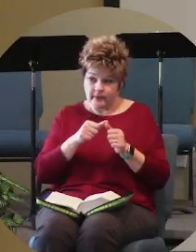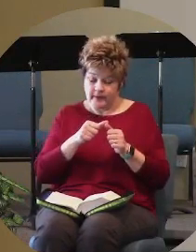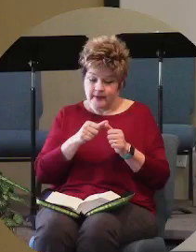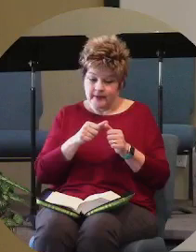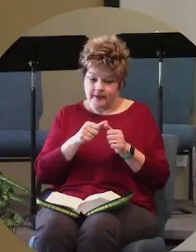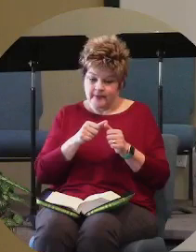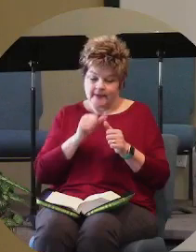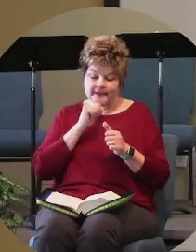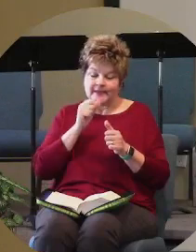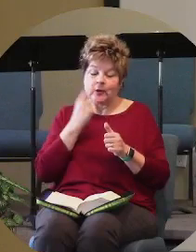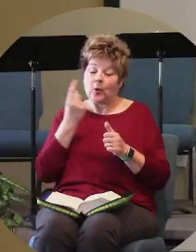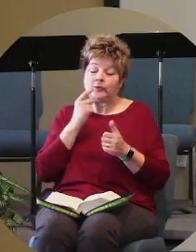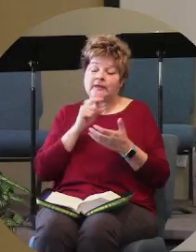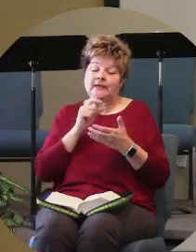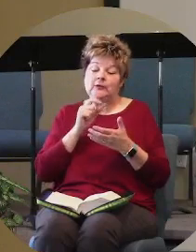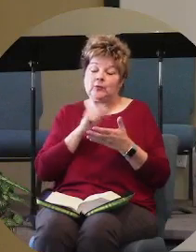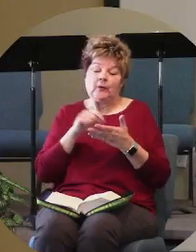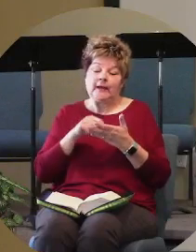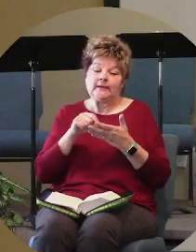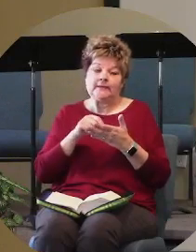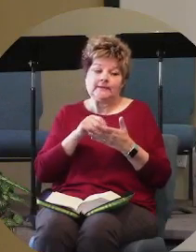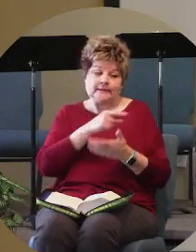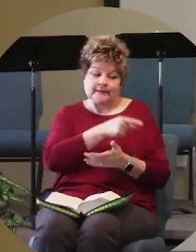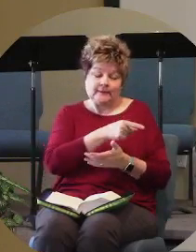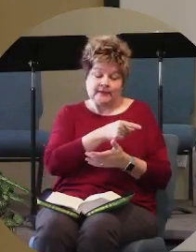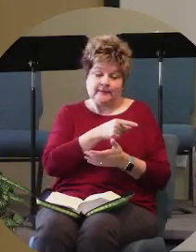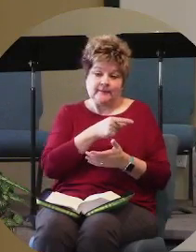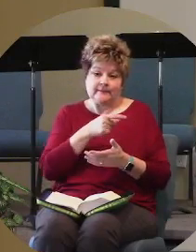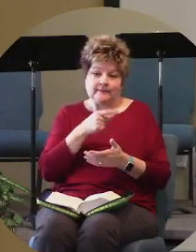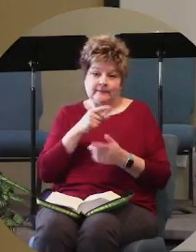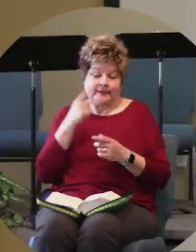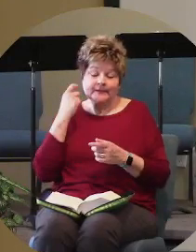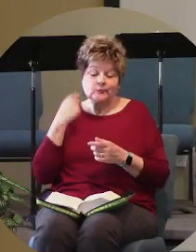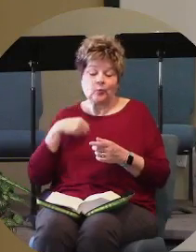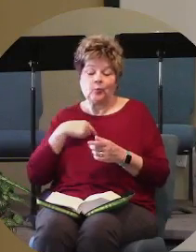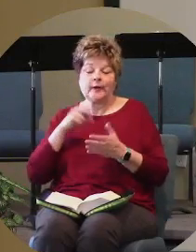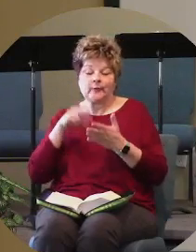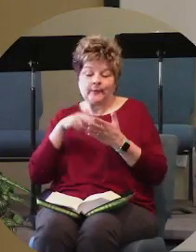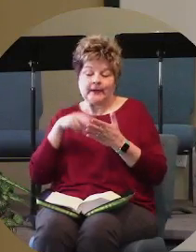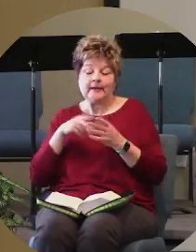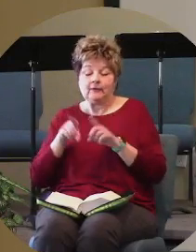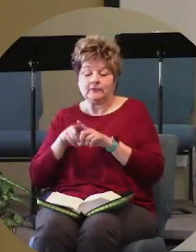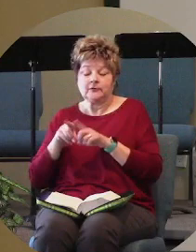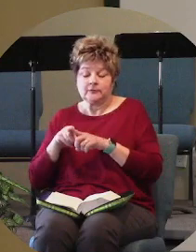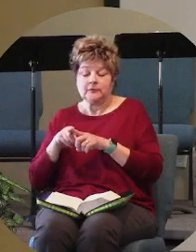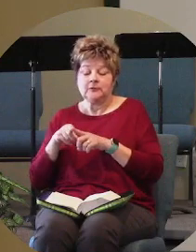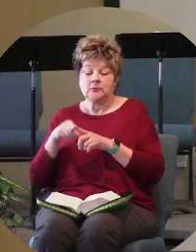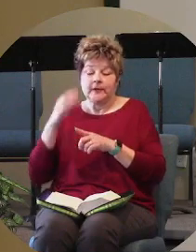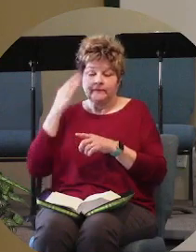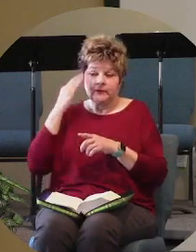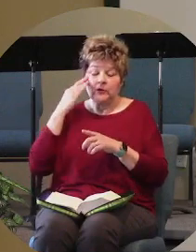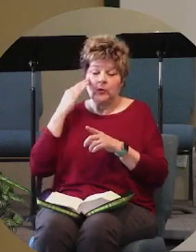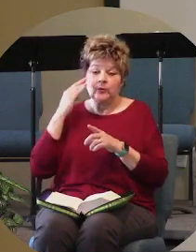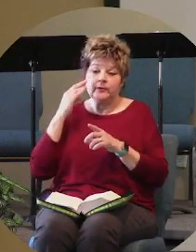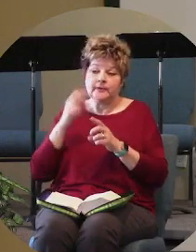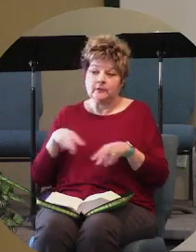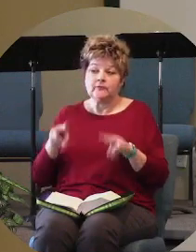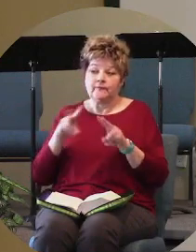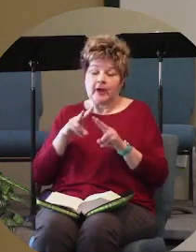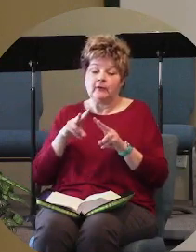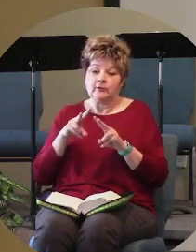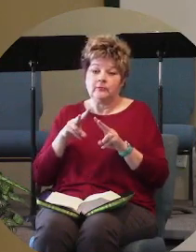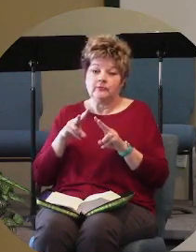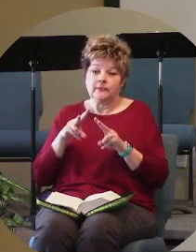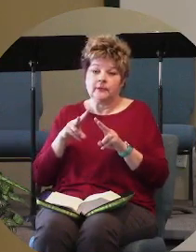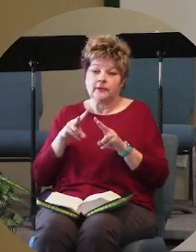didn't just write it to Timothy because we're reading it. So we have to know that there's value in Scripture, because there's always value in